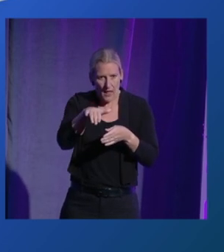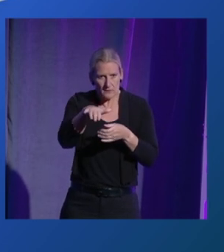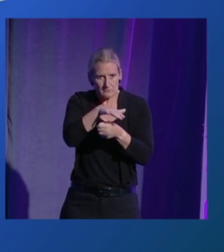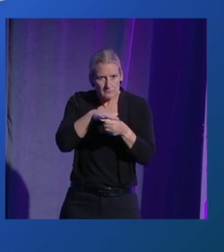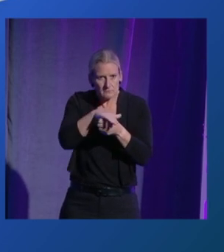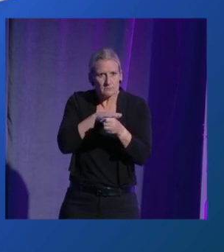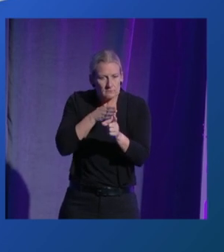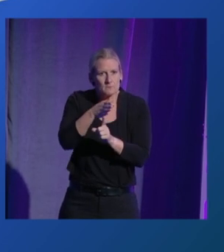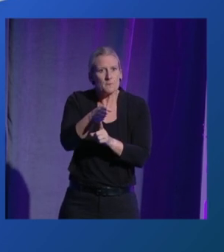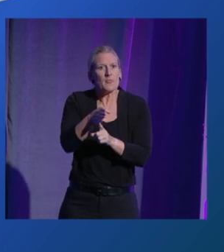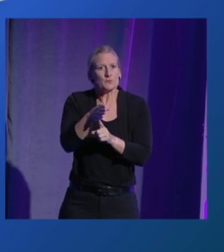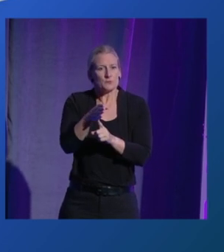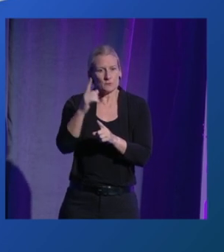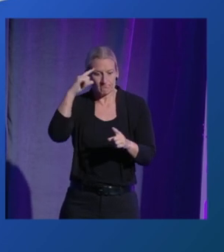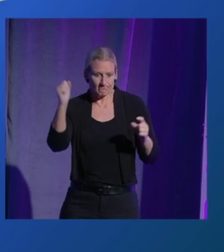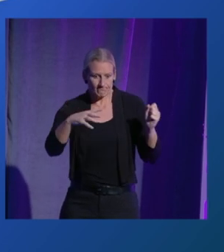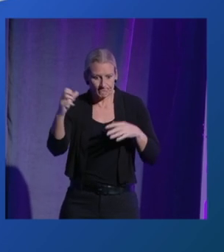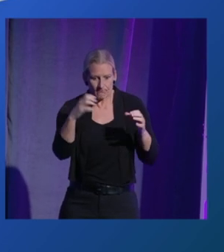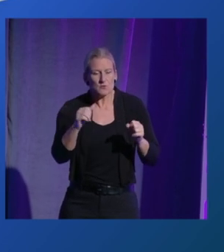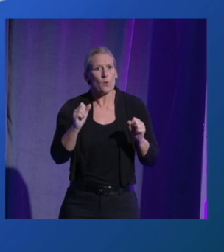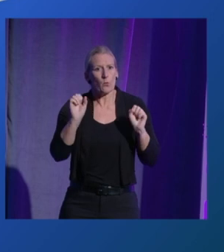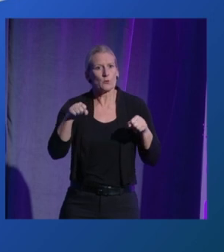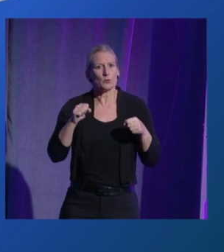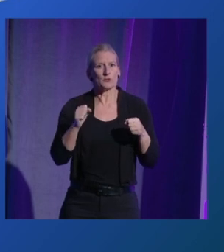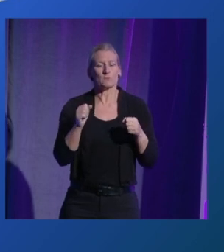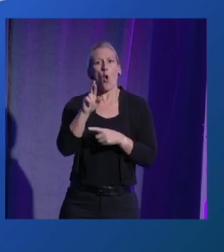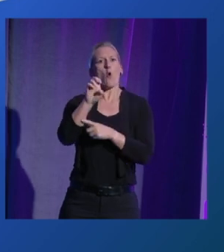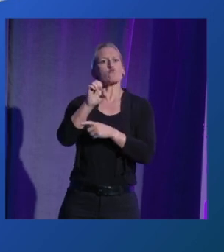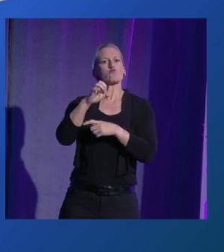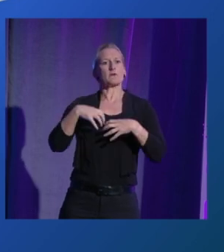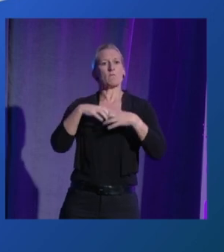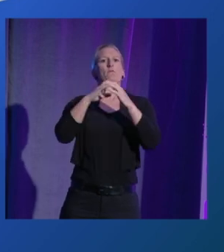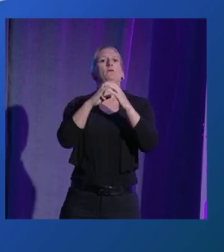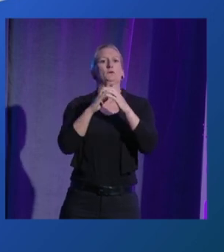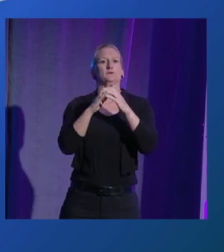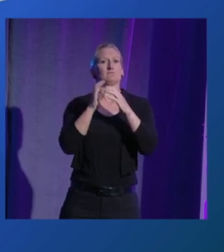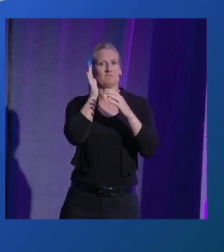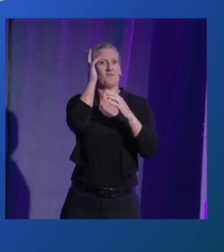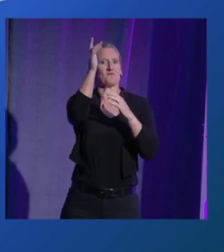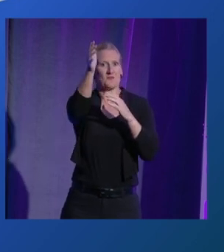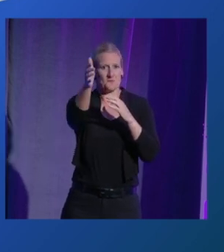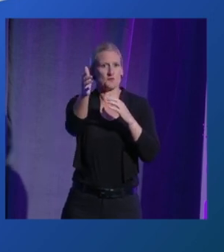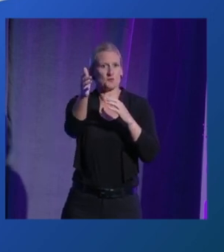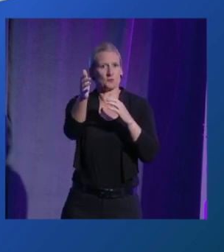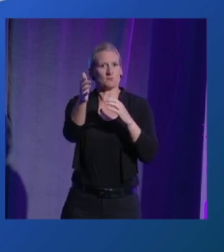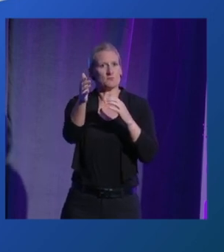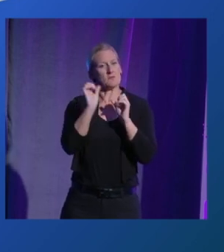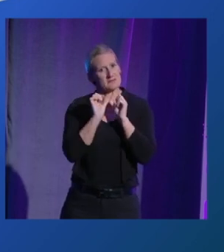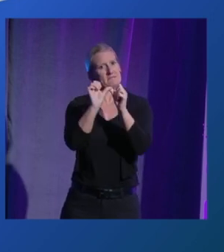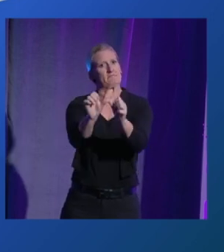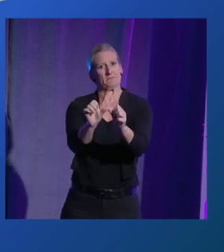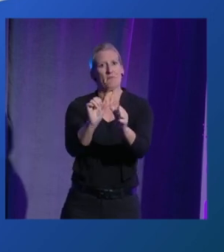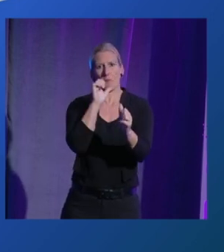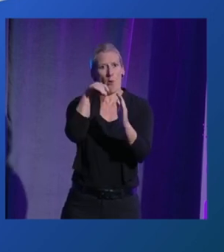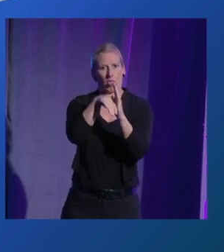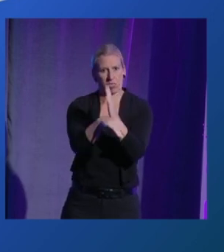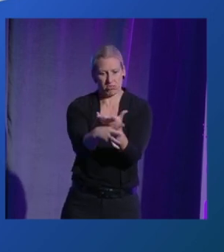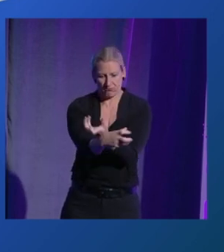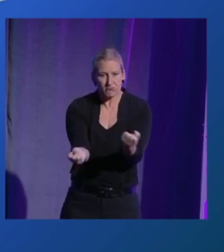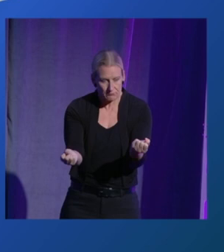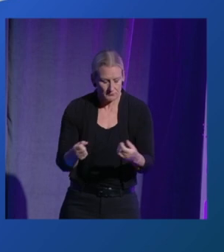future sustainably so what about that Mission brings me to be sitting here today moderating this